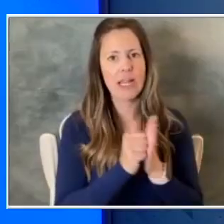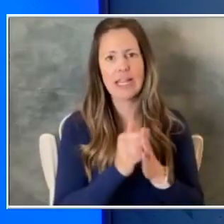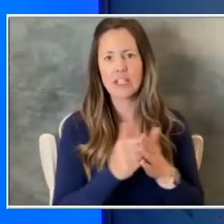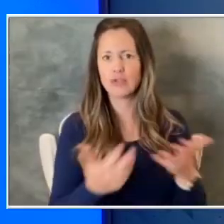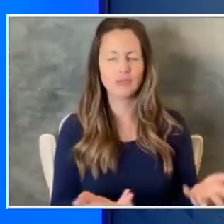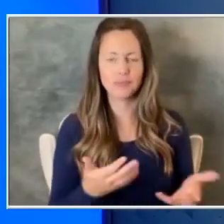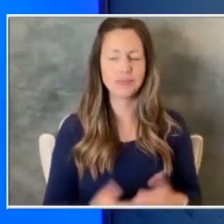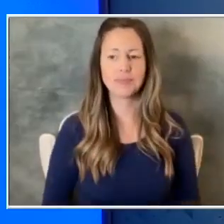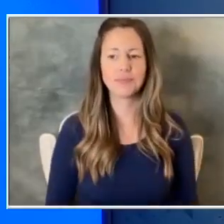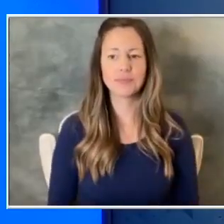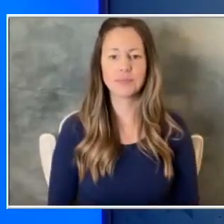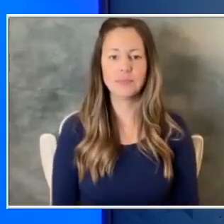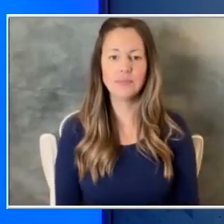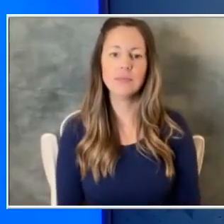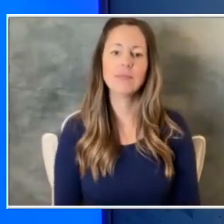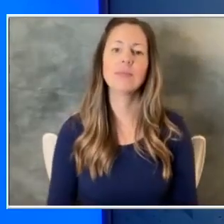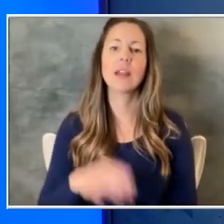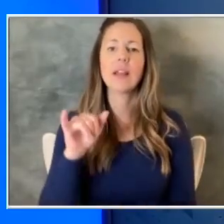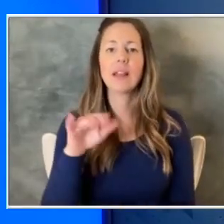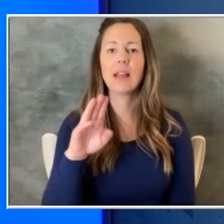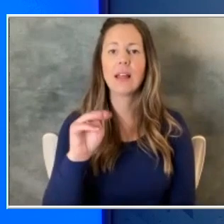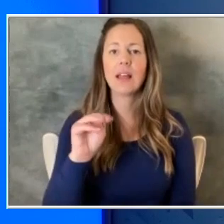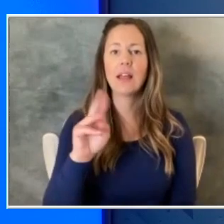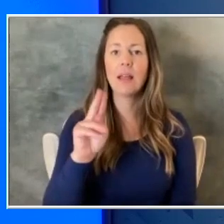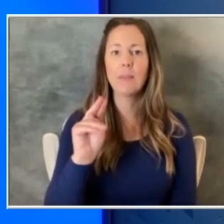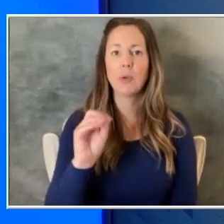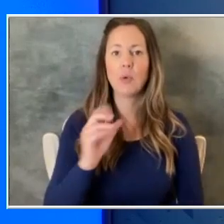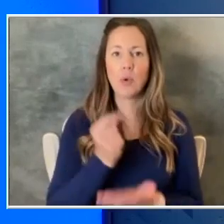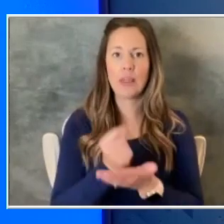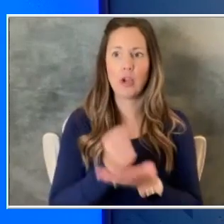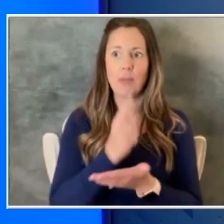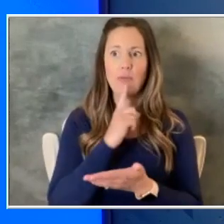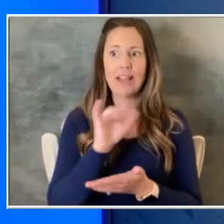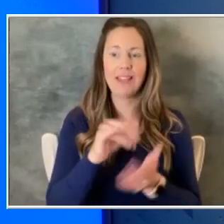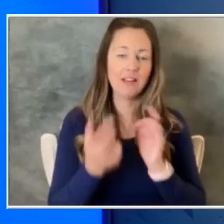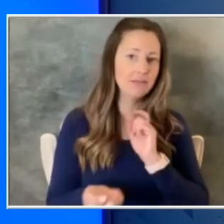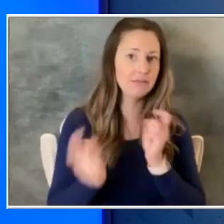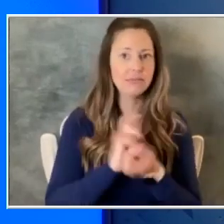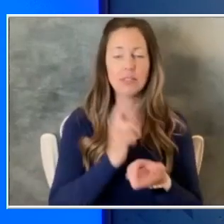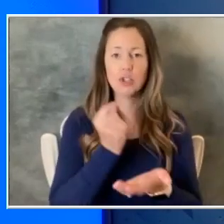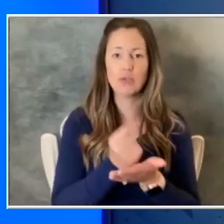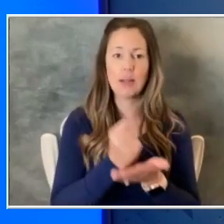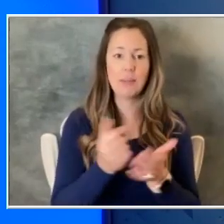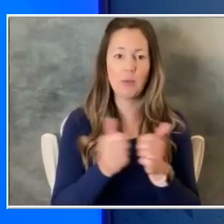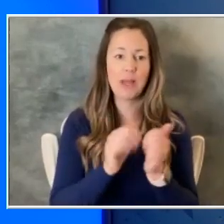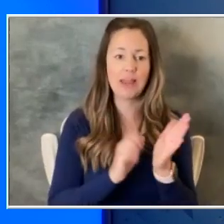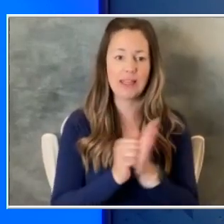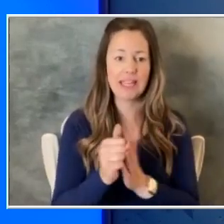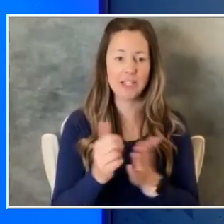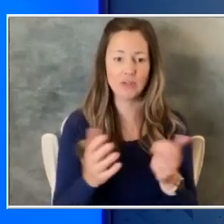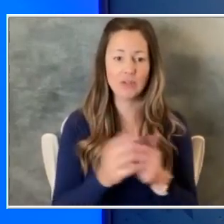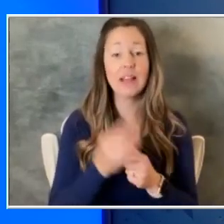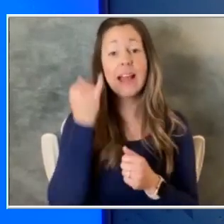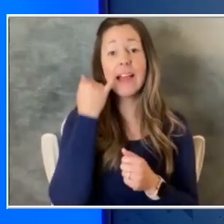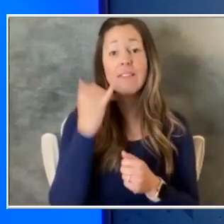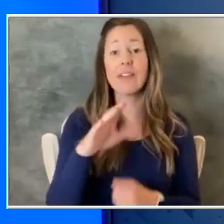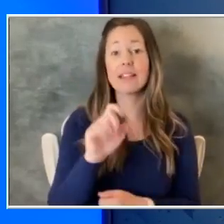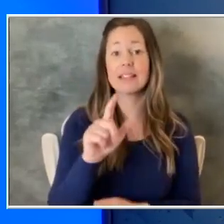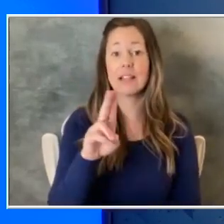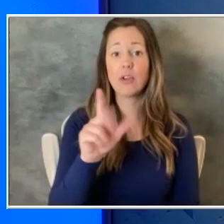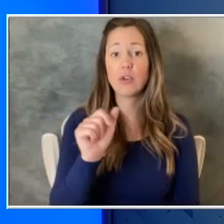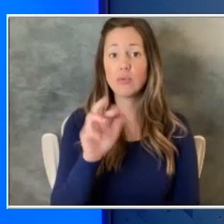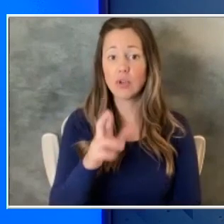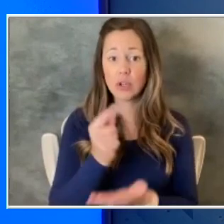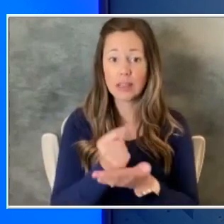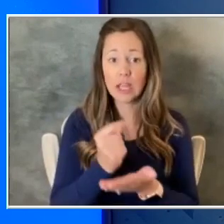earlier, immunotherapy is revolutionizing the treatment of this disease. And whether that's cellular therapy or